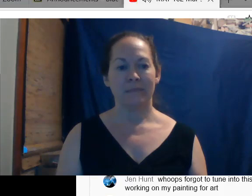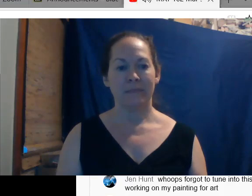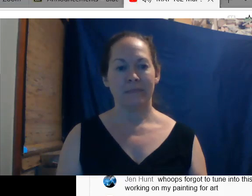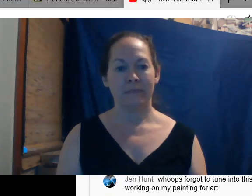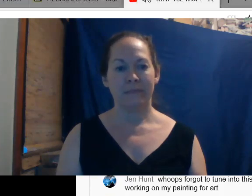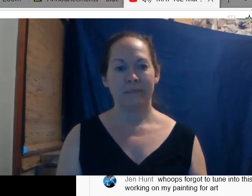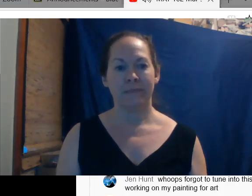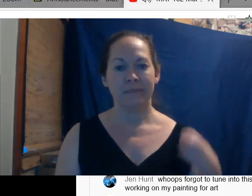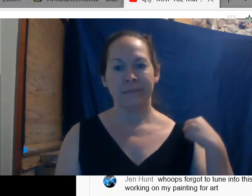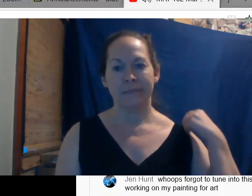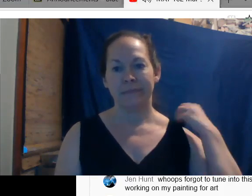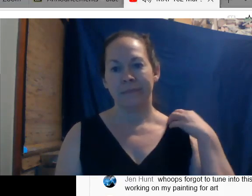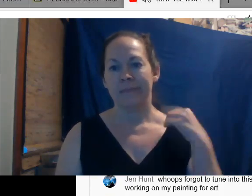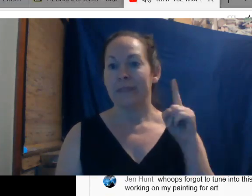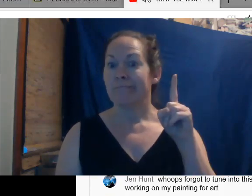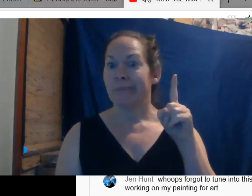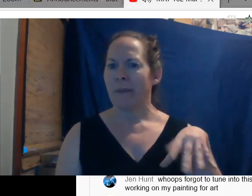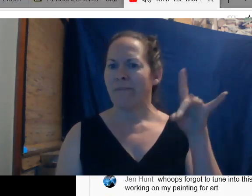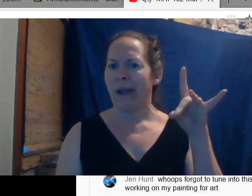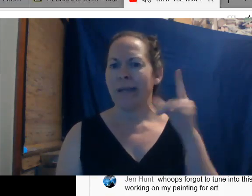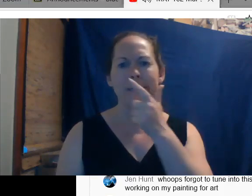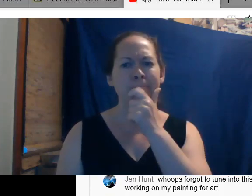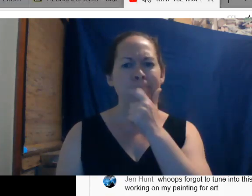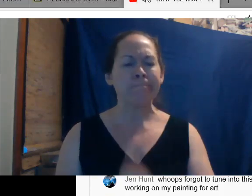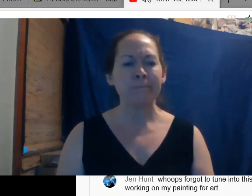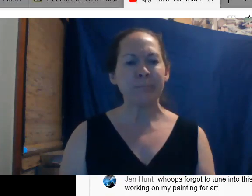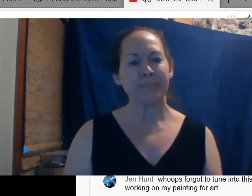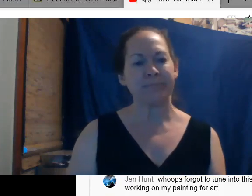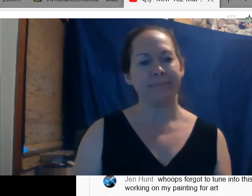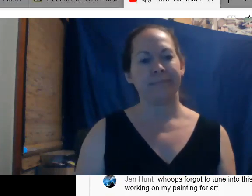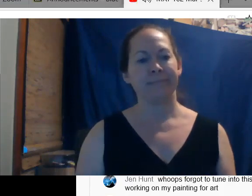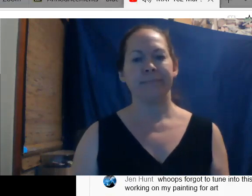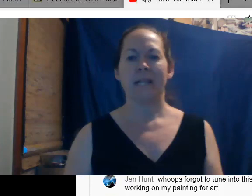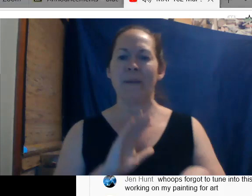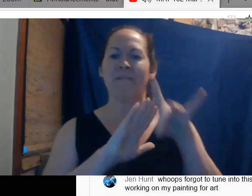Dividing by monomials. Let's get another one.